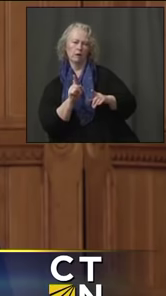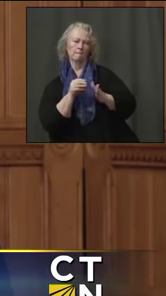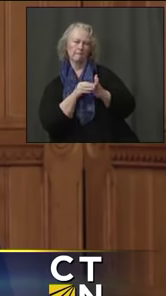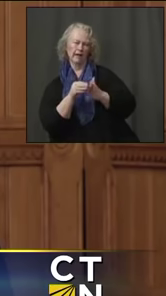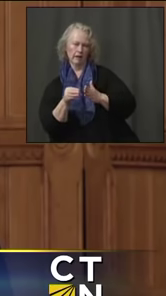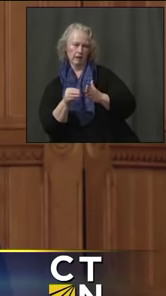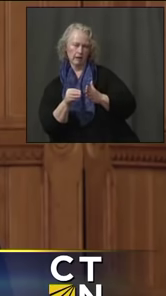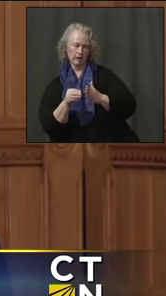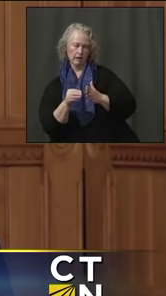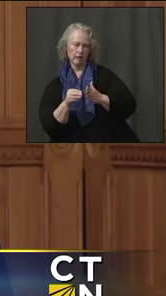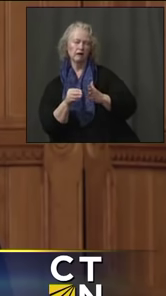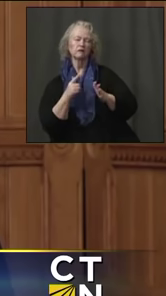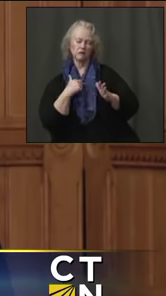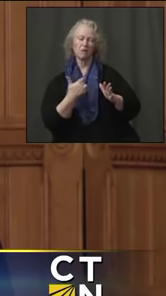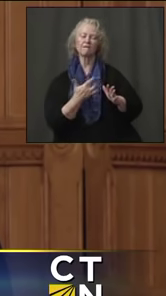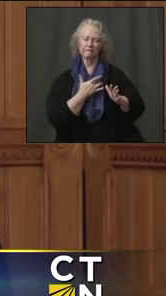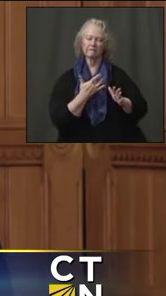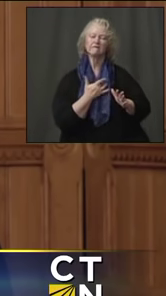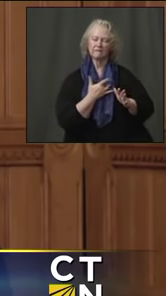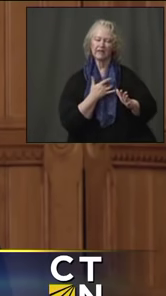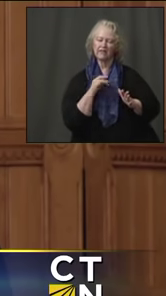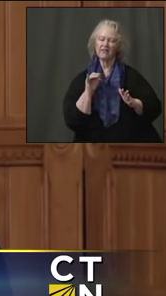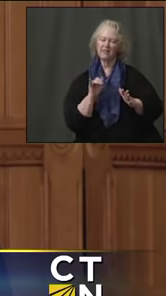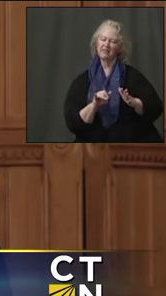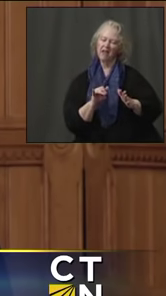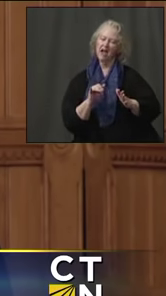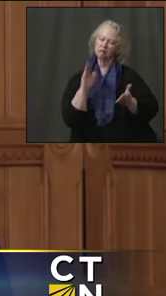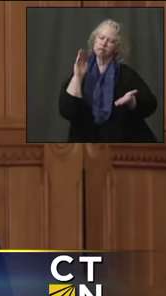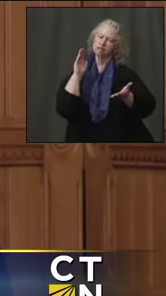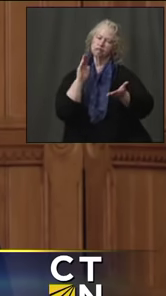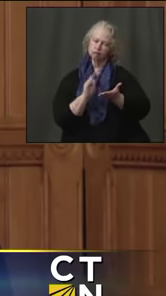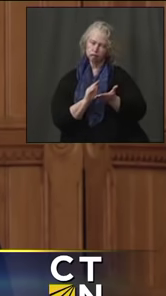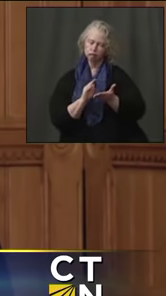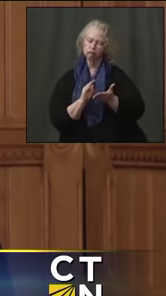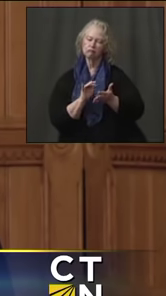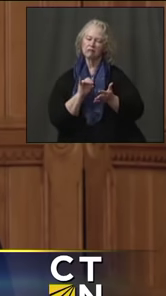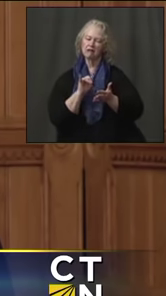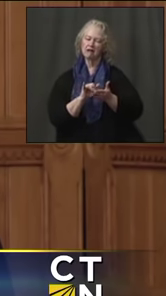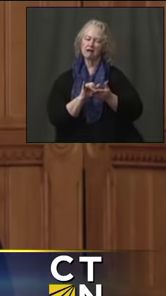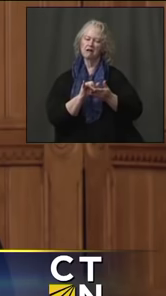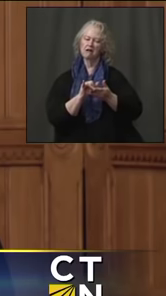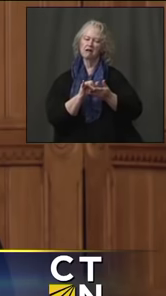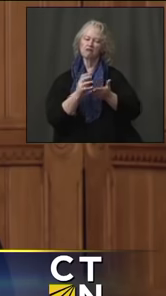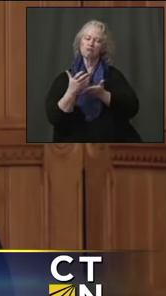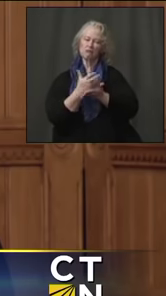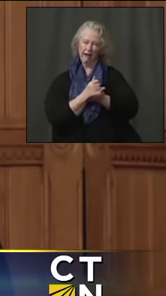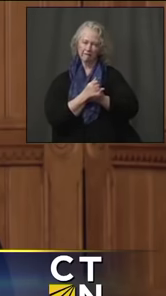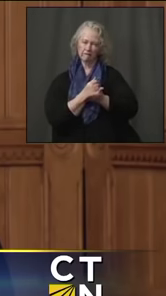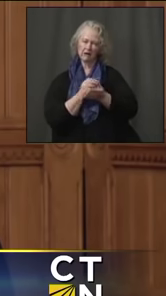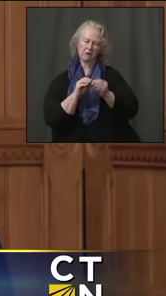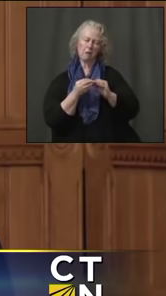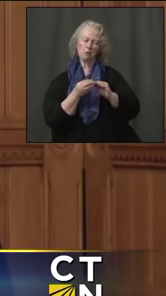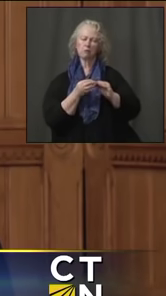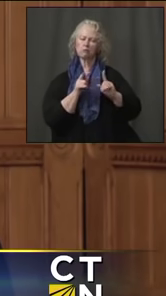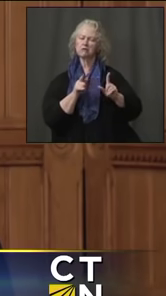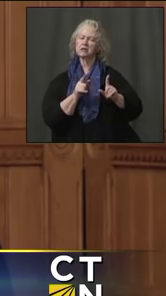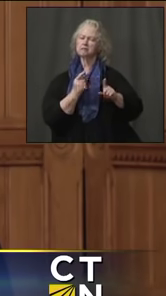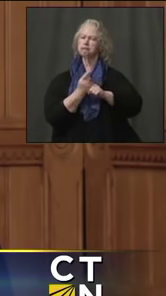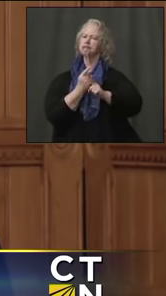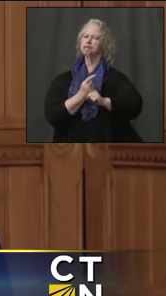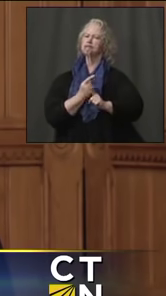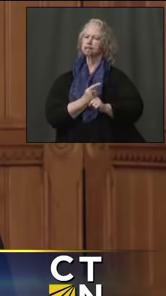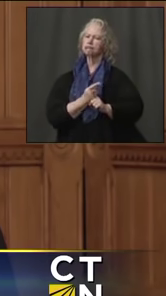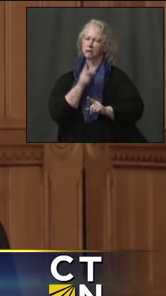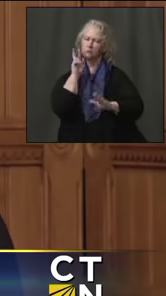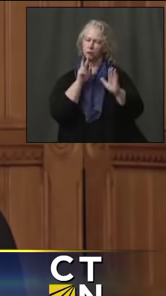that the reduction in the revenue that is reflected in the consensus estimates at this time is the most accurate